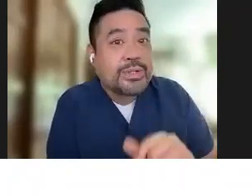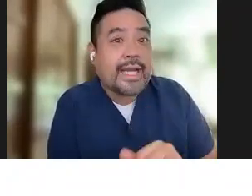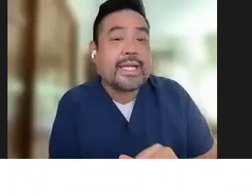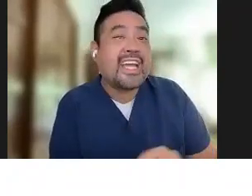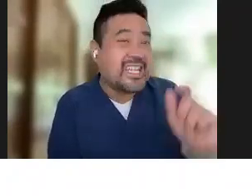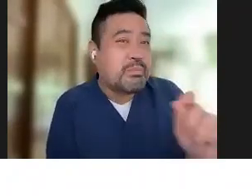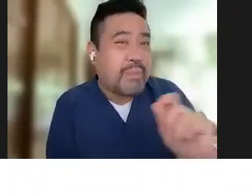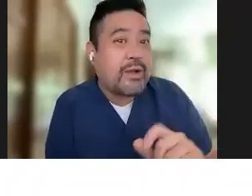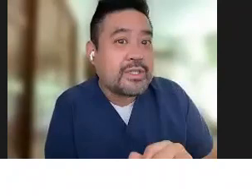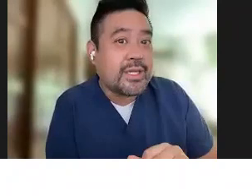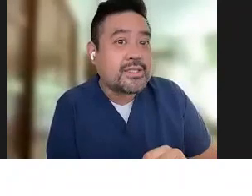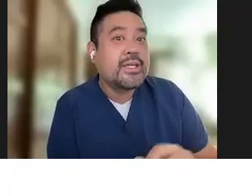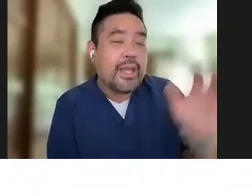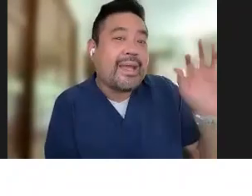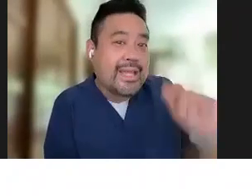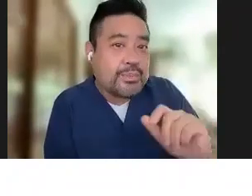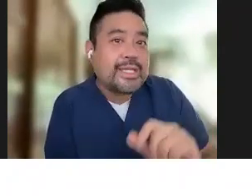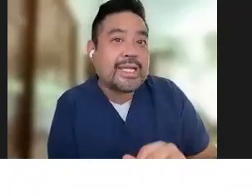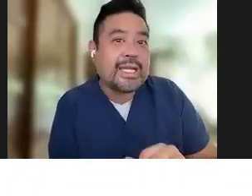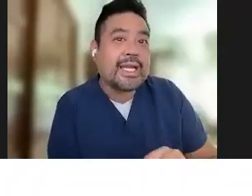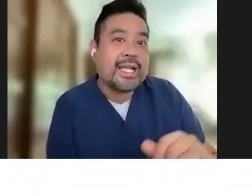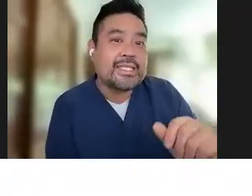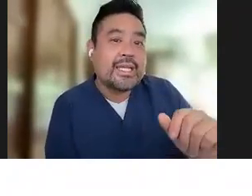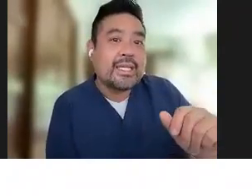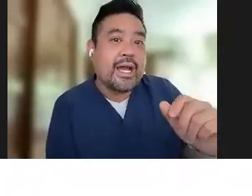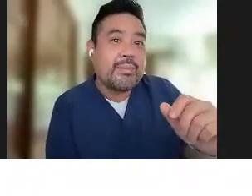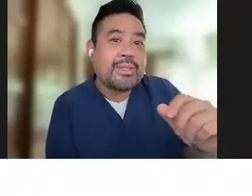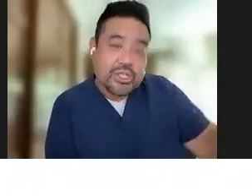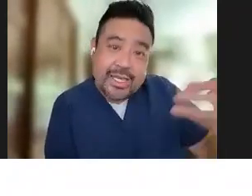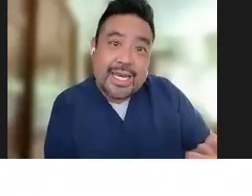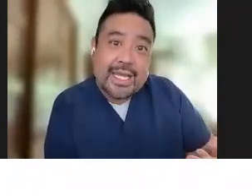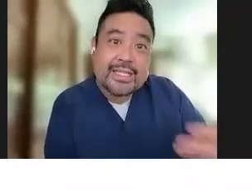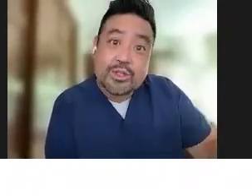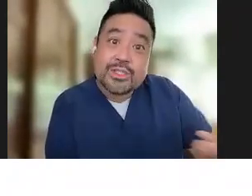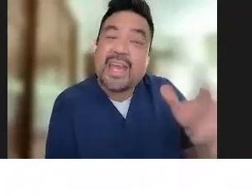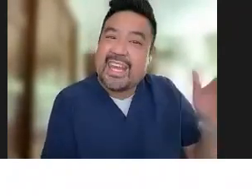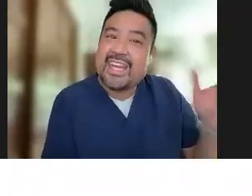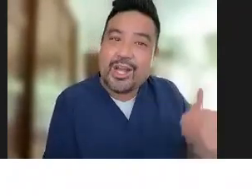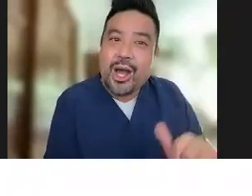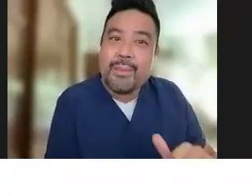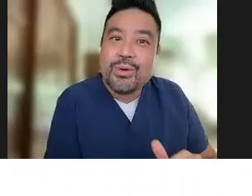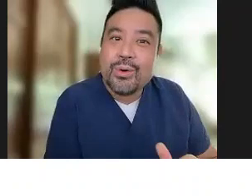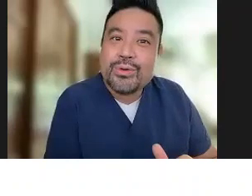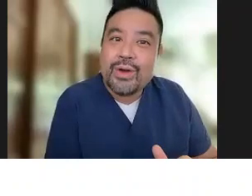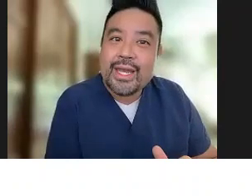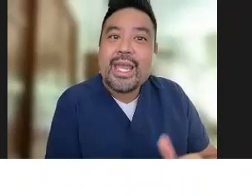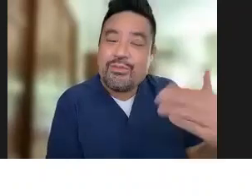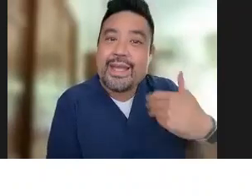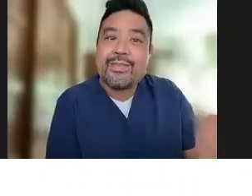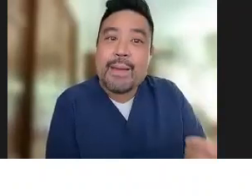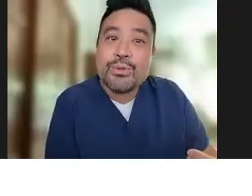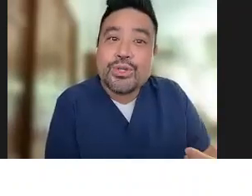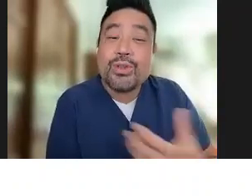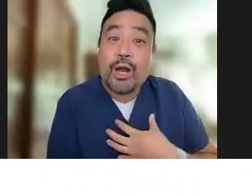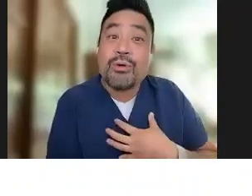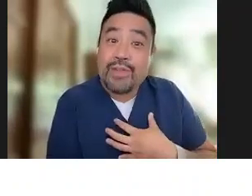less protected against mild disease? Am I less protected against potentially getting Delta and getting like a common cold, right? And if I